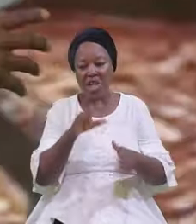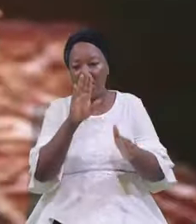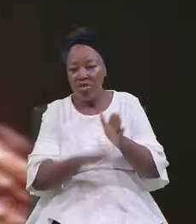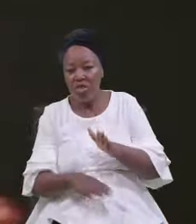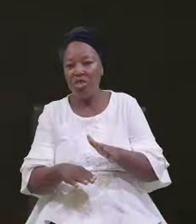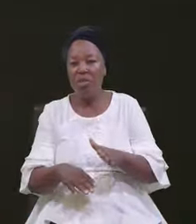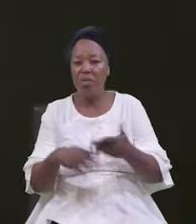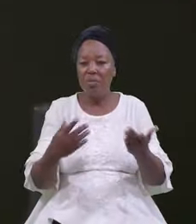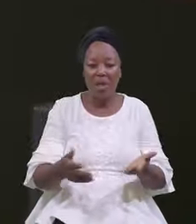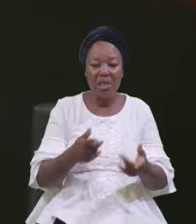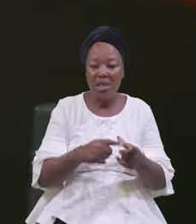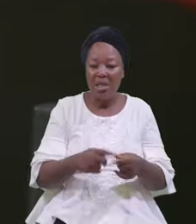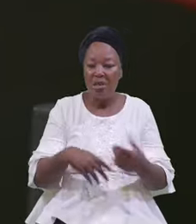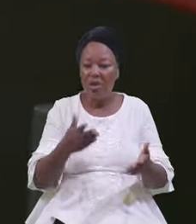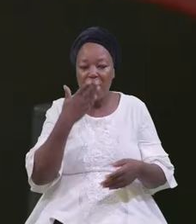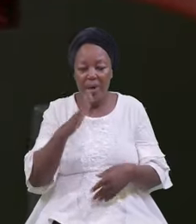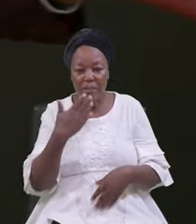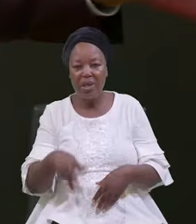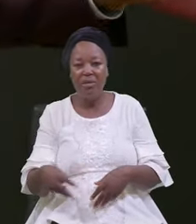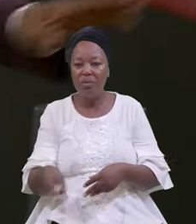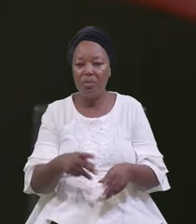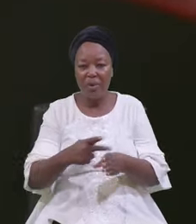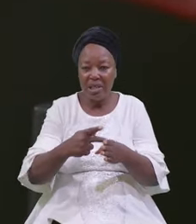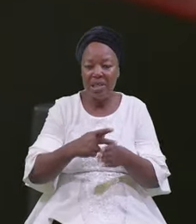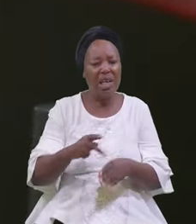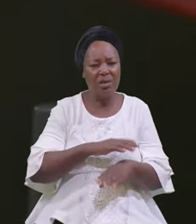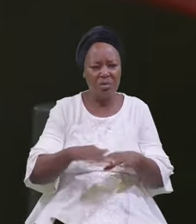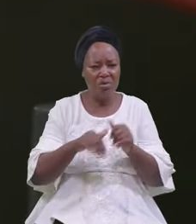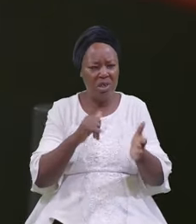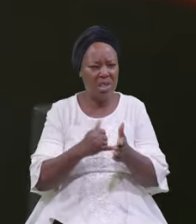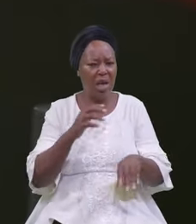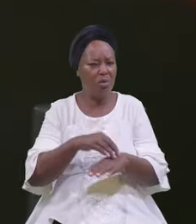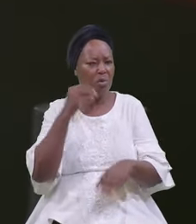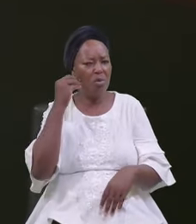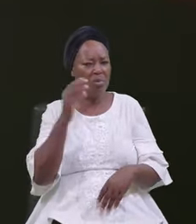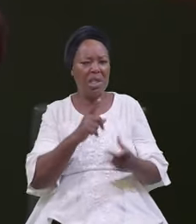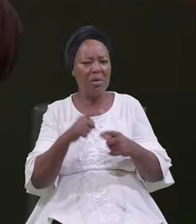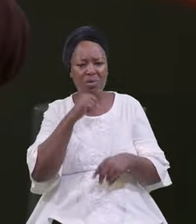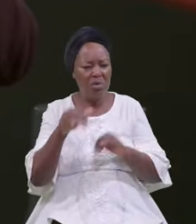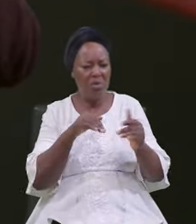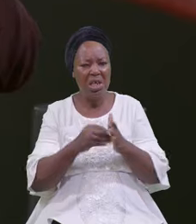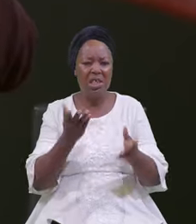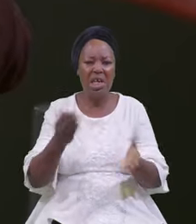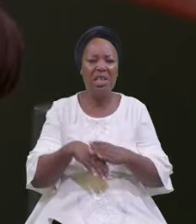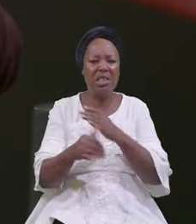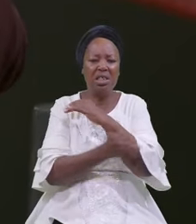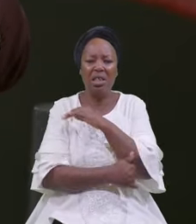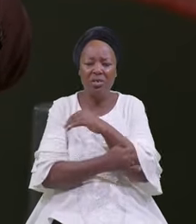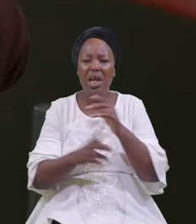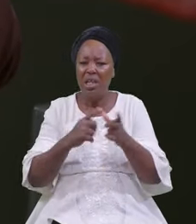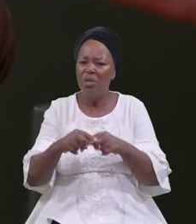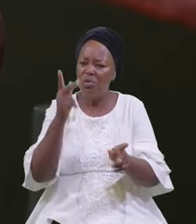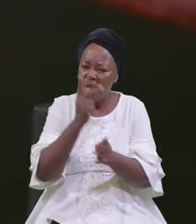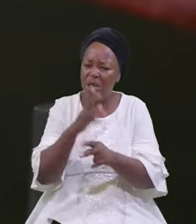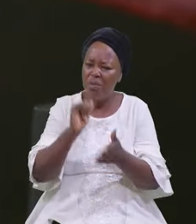know, the shady kind of life, I wasn't doing that in Judah, I'll not do it in Babylon. You keep your conviction,